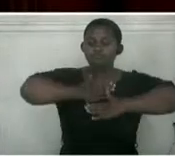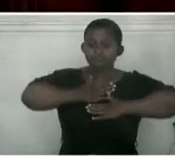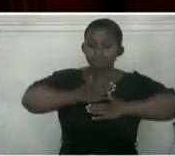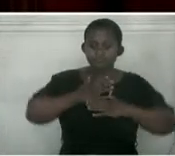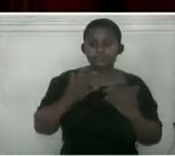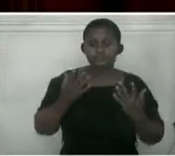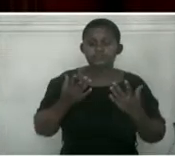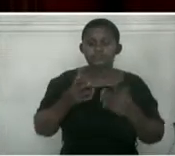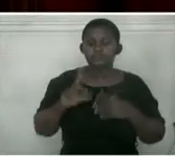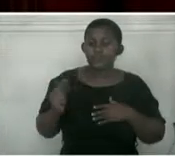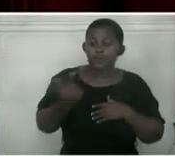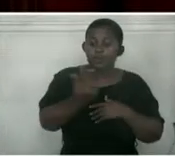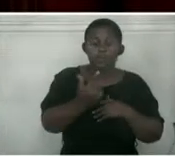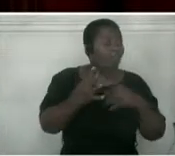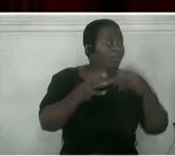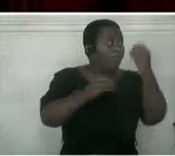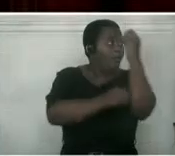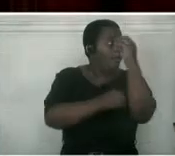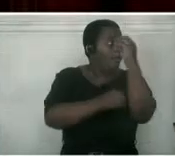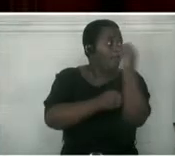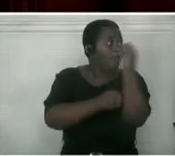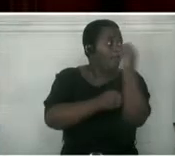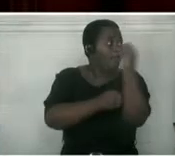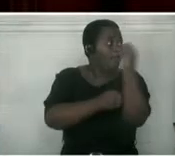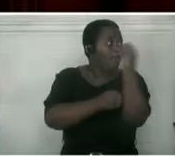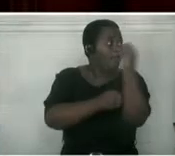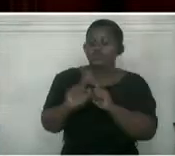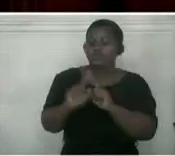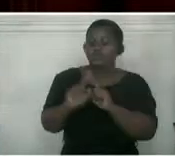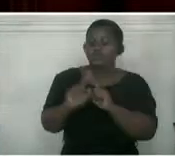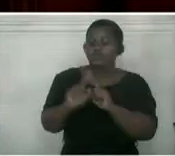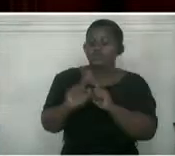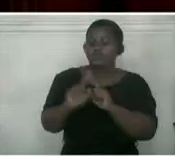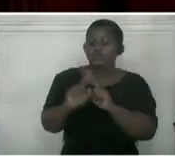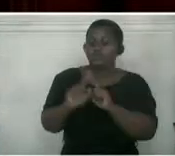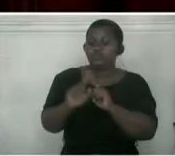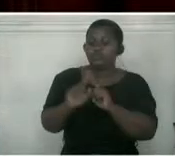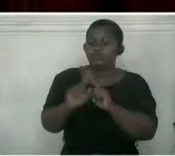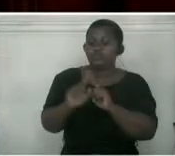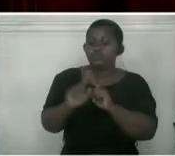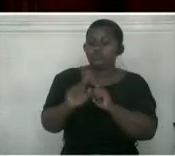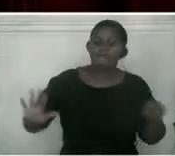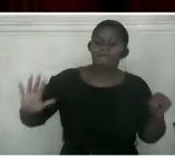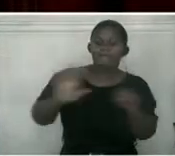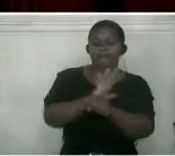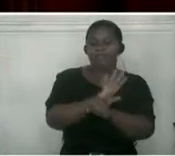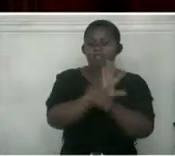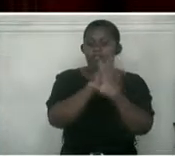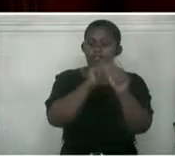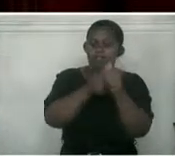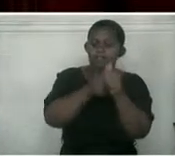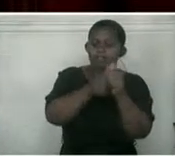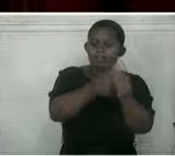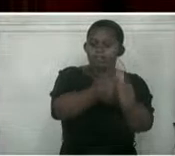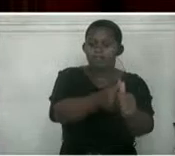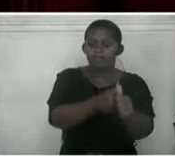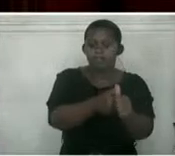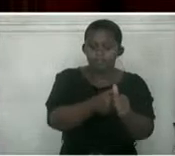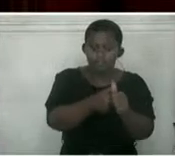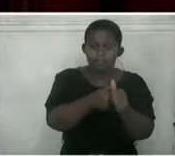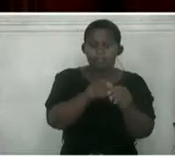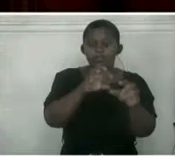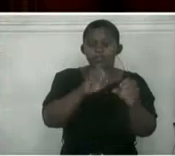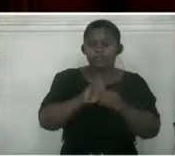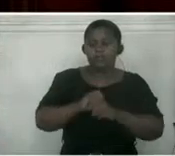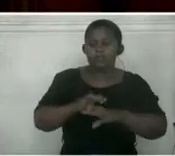in all offices and in all schools, there was full compliance with